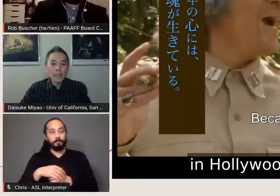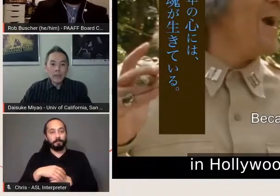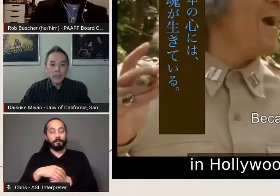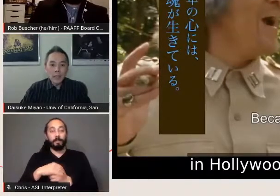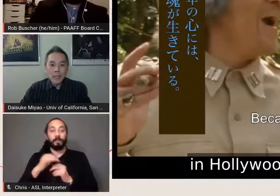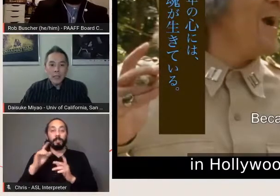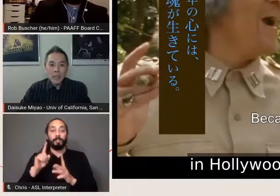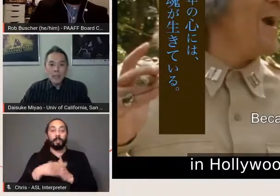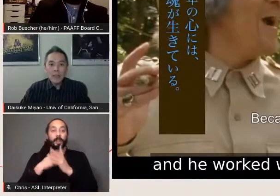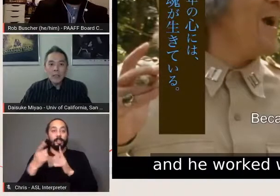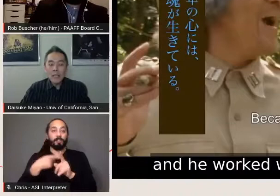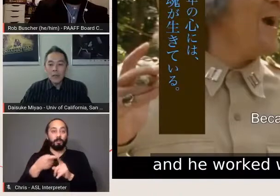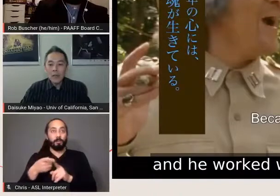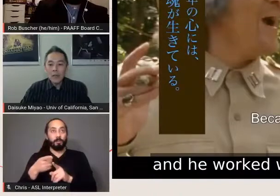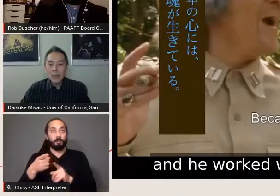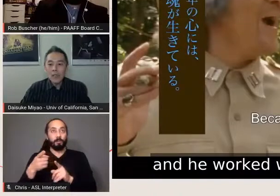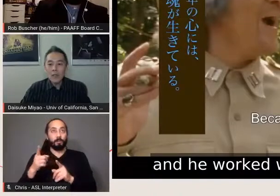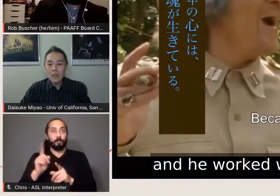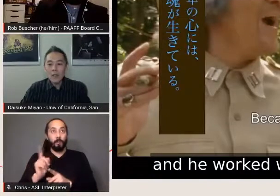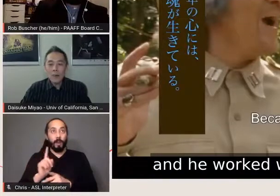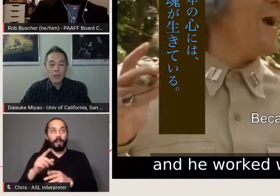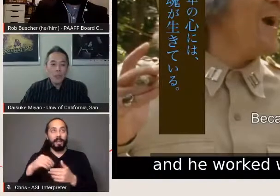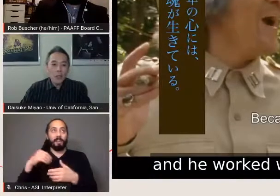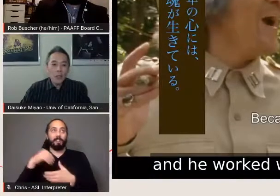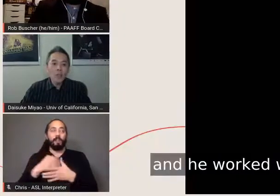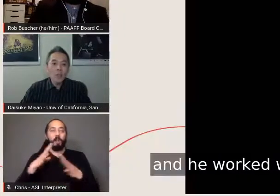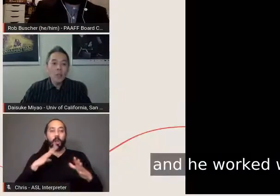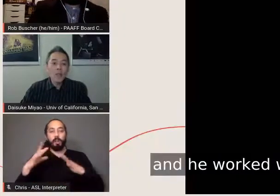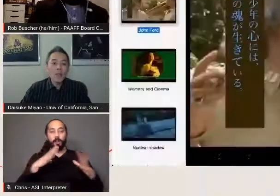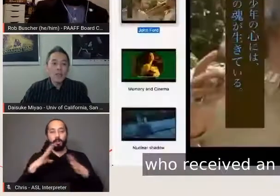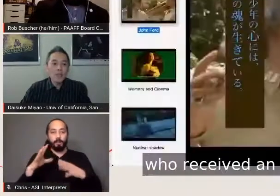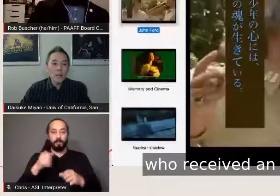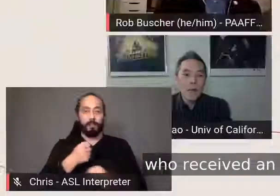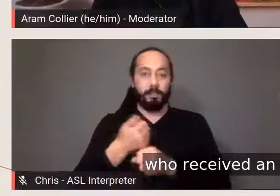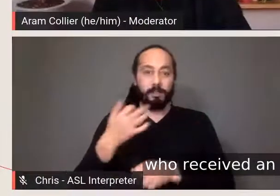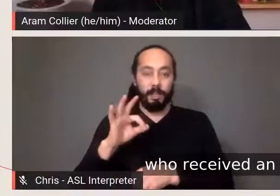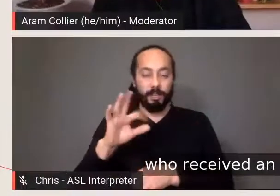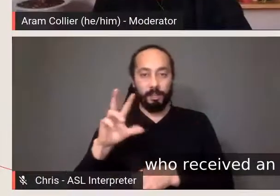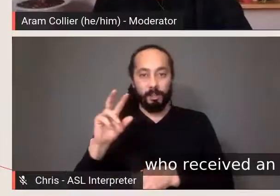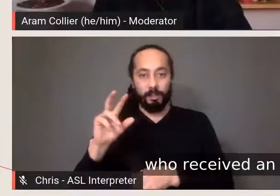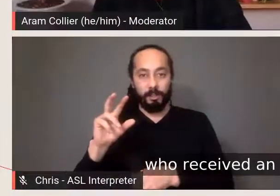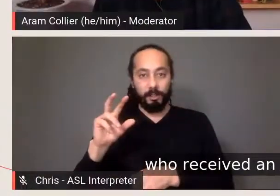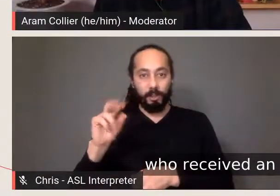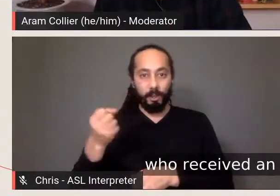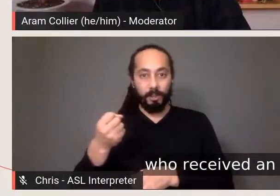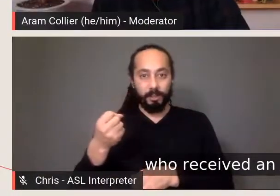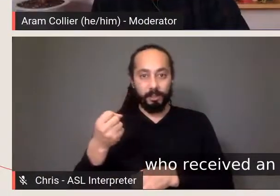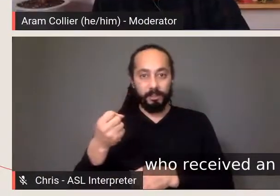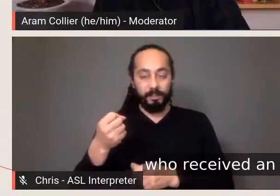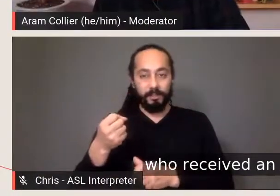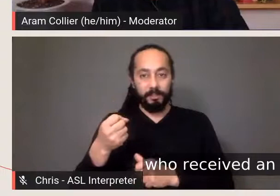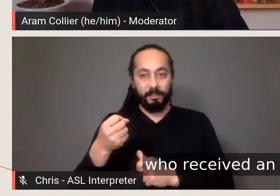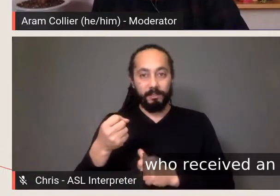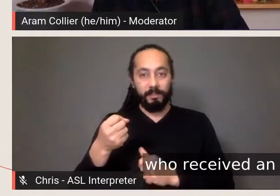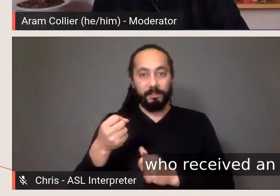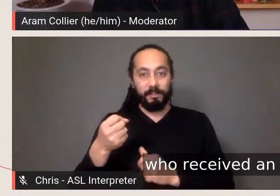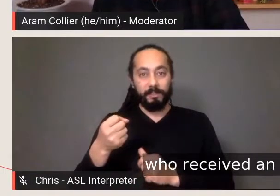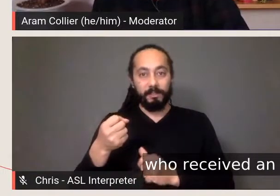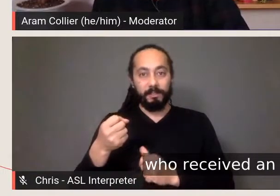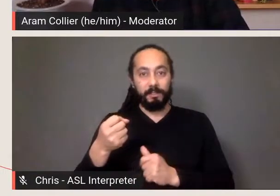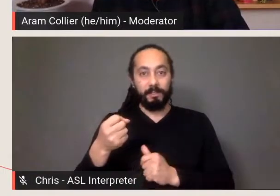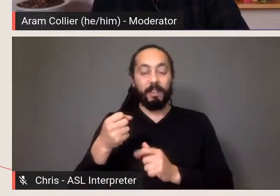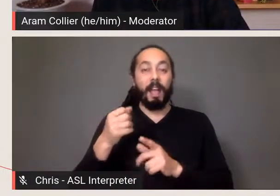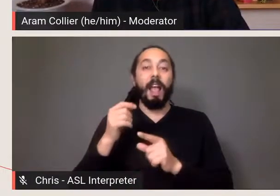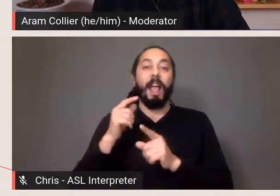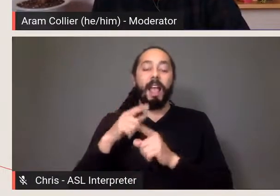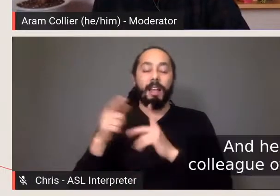in the 1930s, and he worked with George Barnes, who received his Oscar for